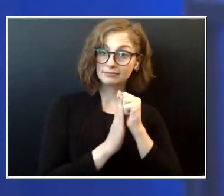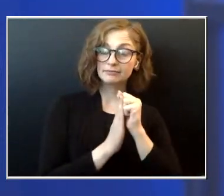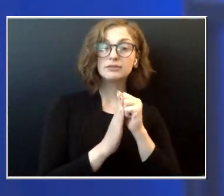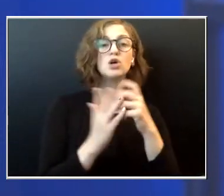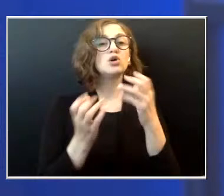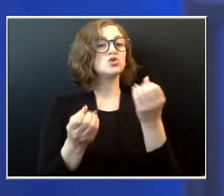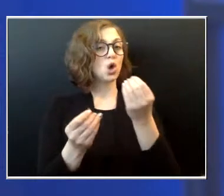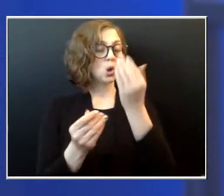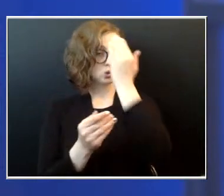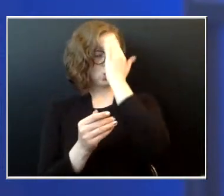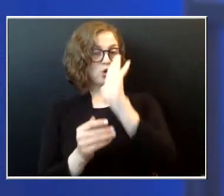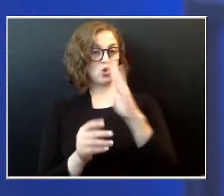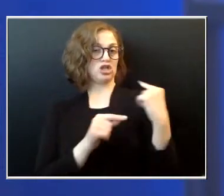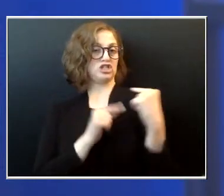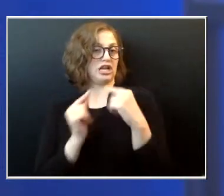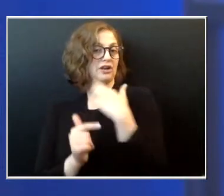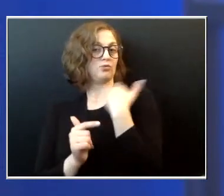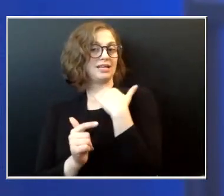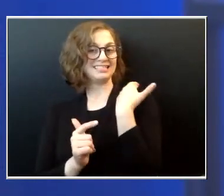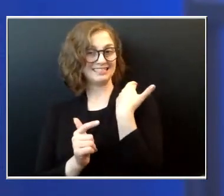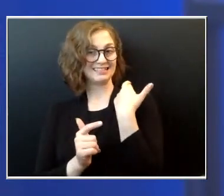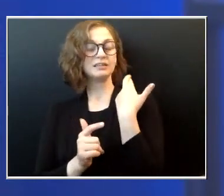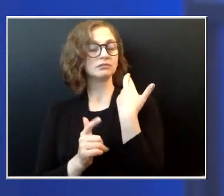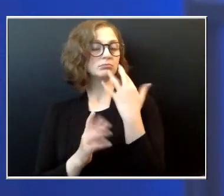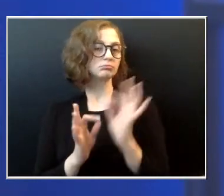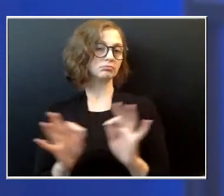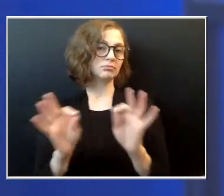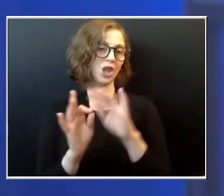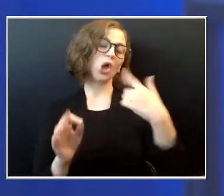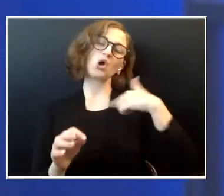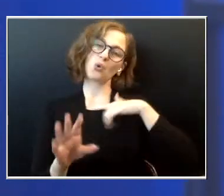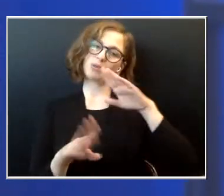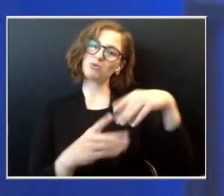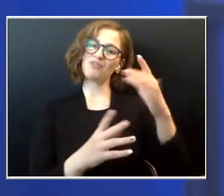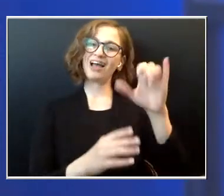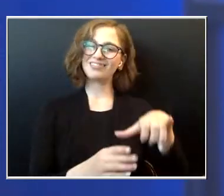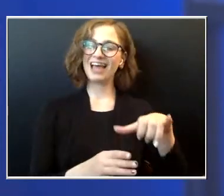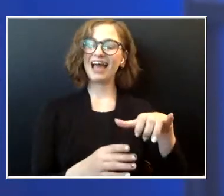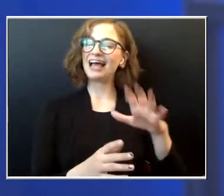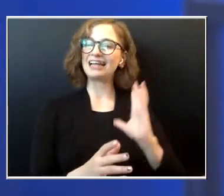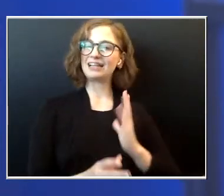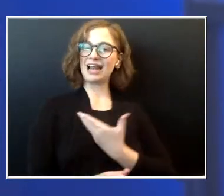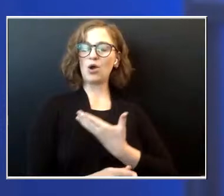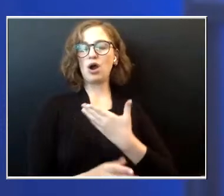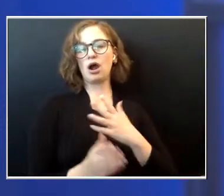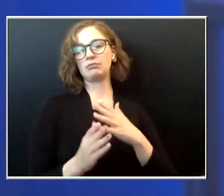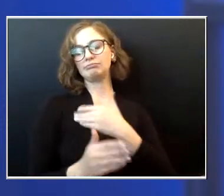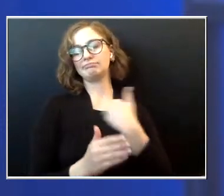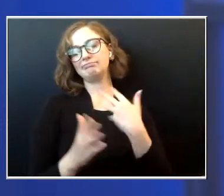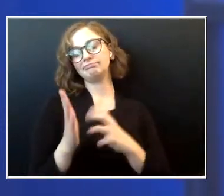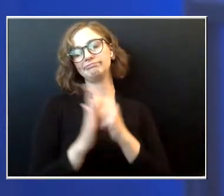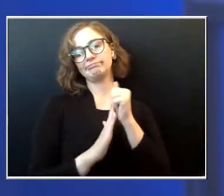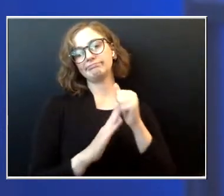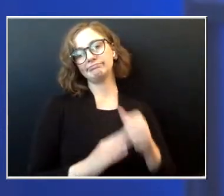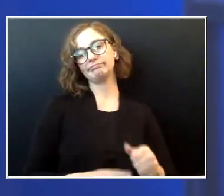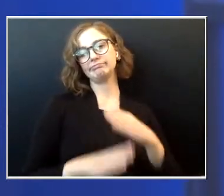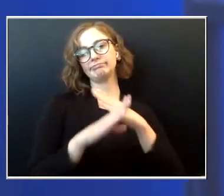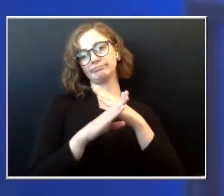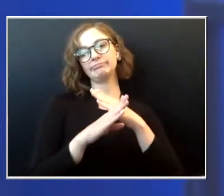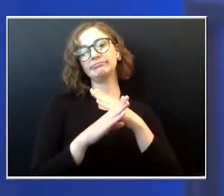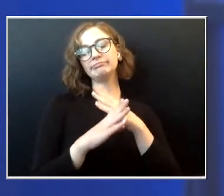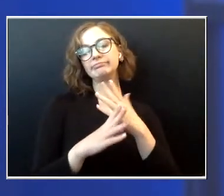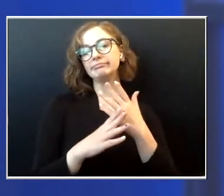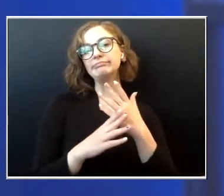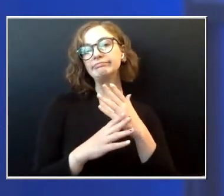genetic risk assessment and testing in the Breast Cancer Prevention Clinic. And like I mentioned earlier, women with an Ashkenazi Jewish